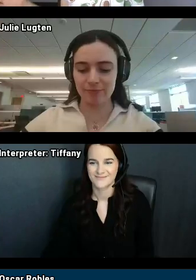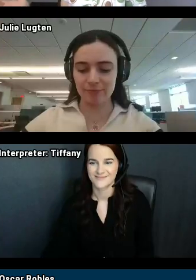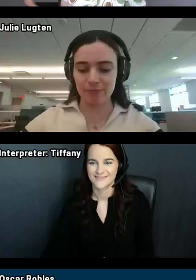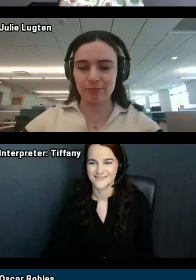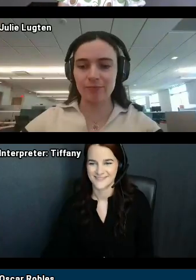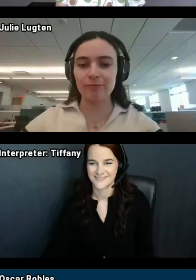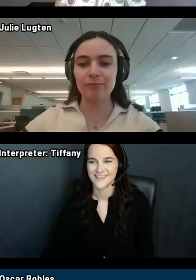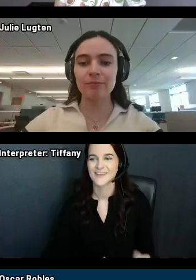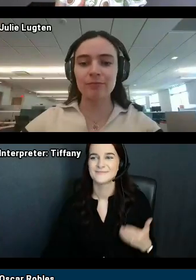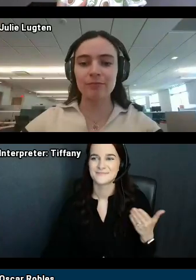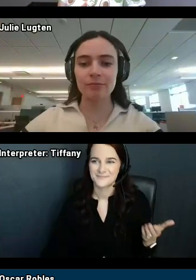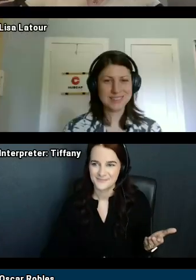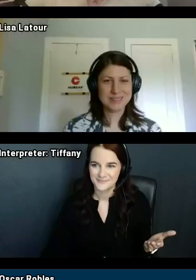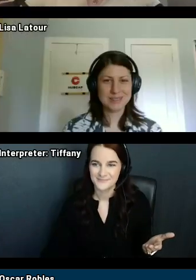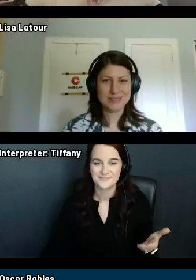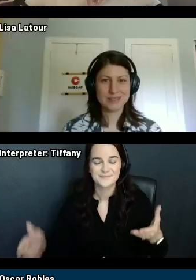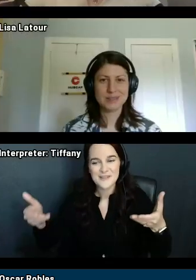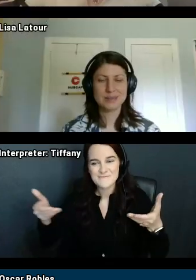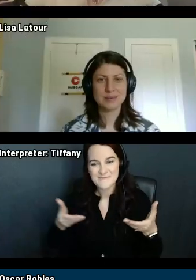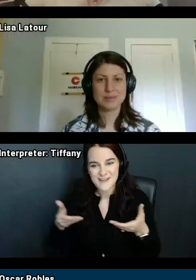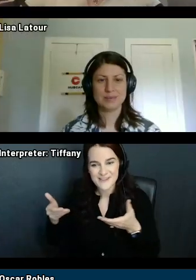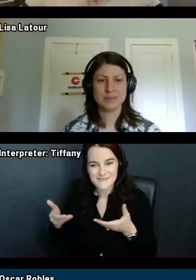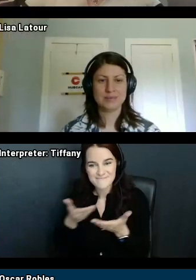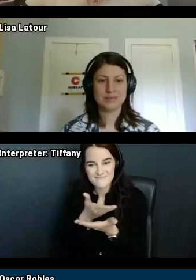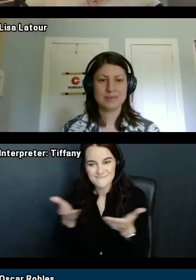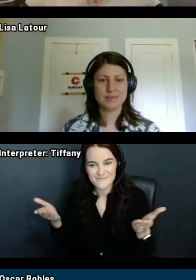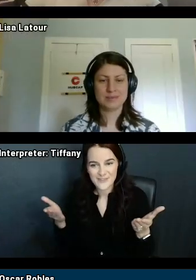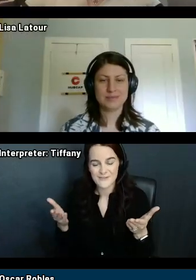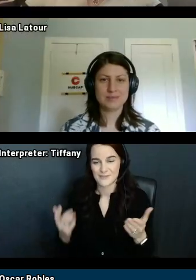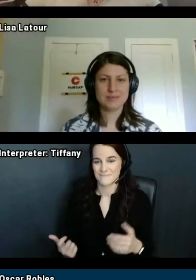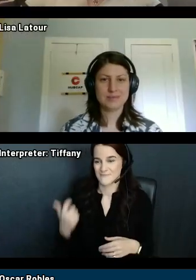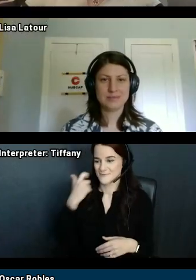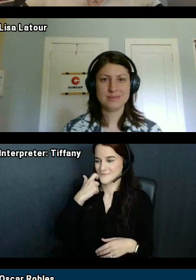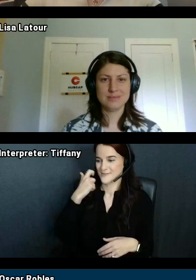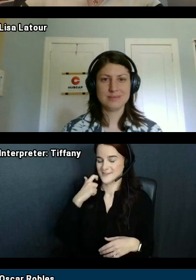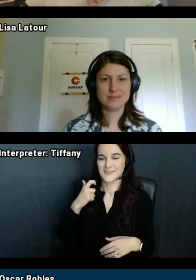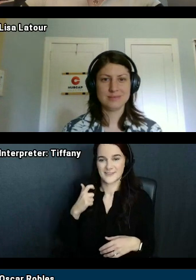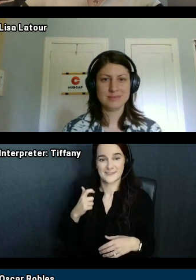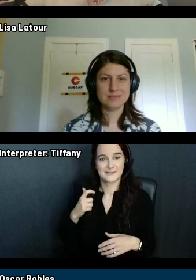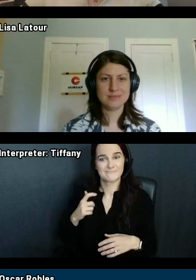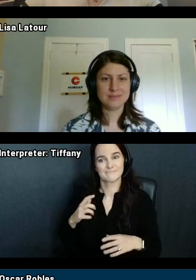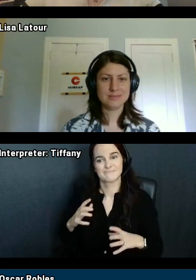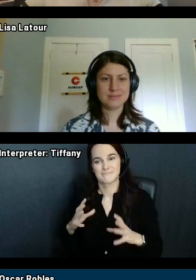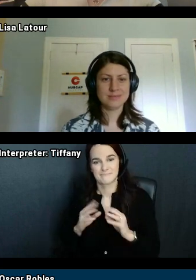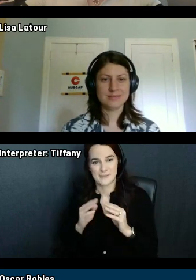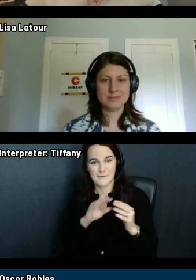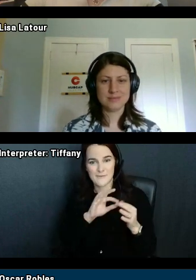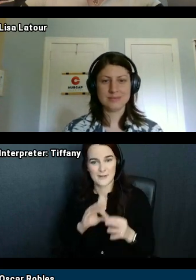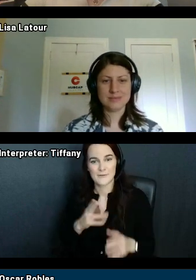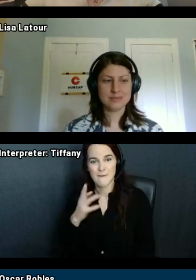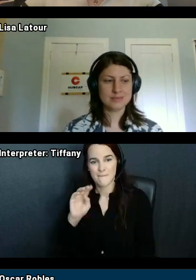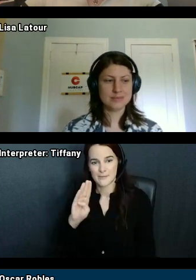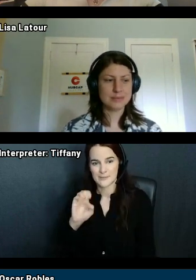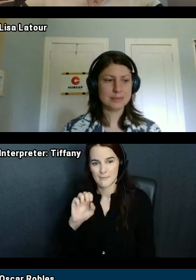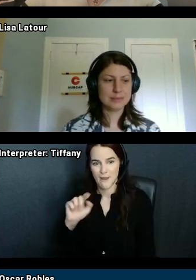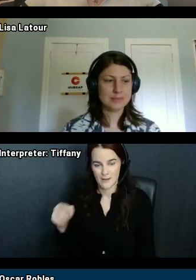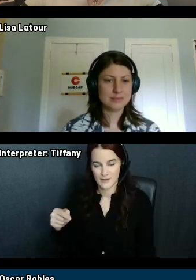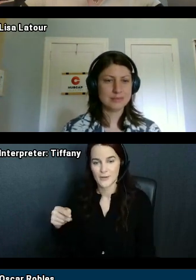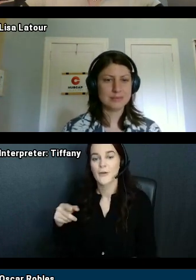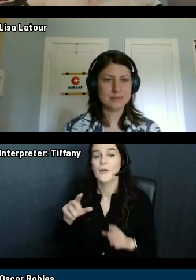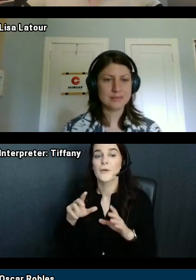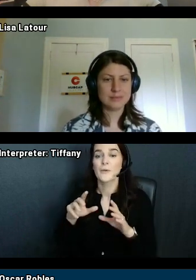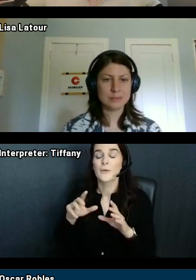Welcome, everybody, to the latest edition of the Western Canada HubSpot user group. We're so happy for you to join us here this